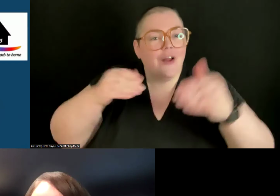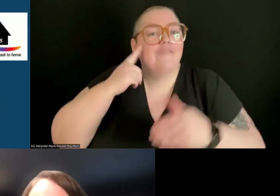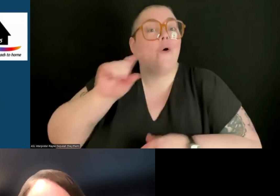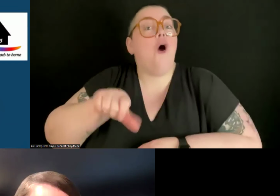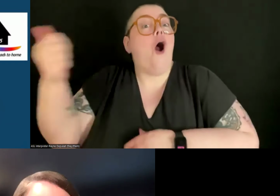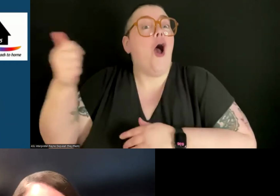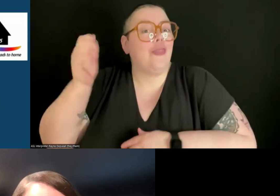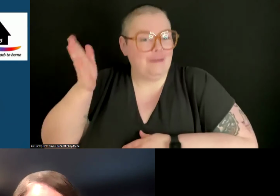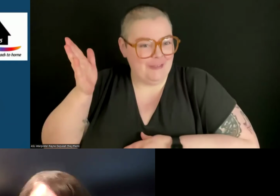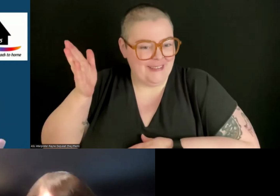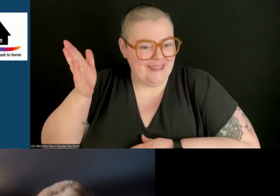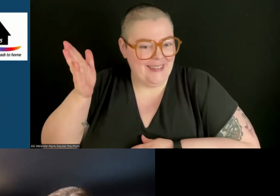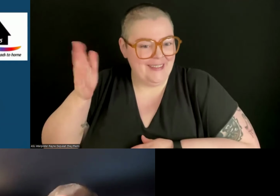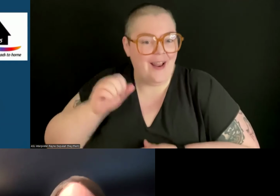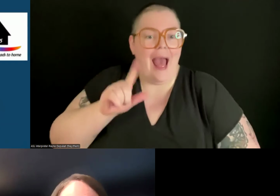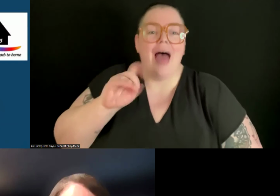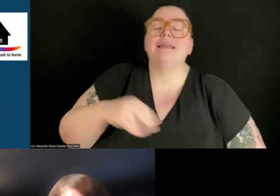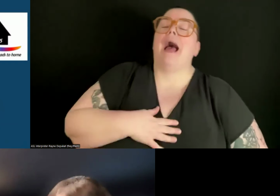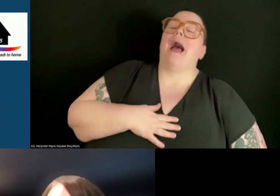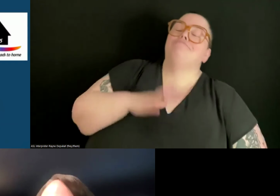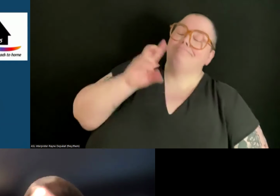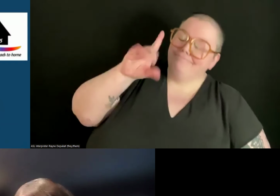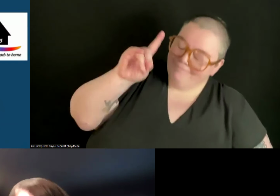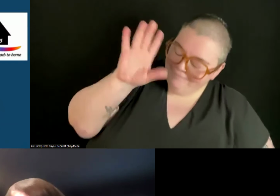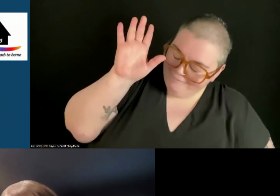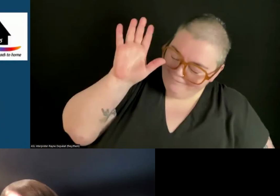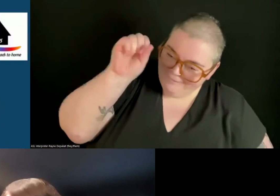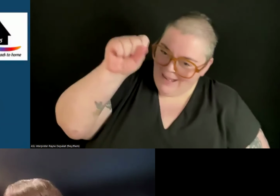presentation, You but know, that's that's what I was okay. thinking.